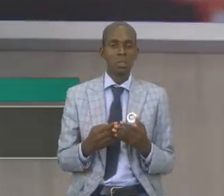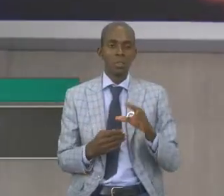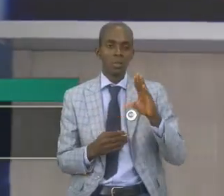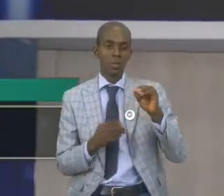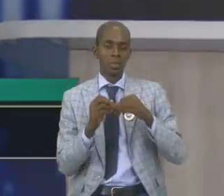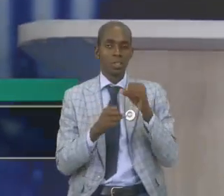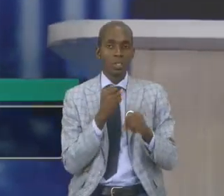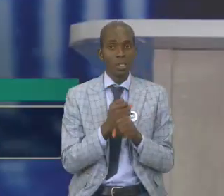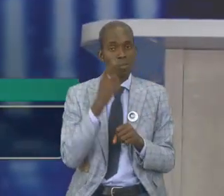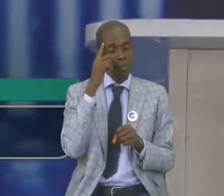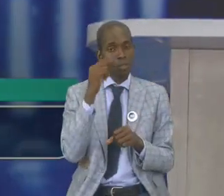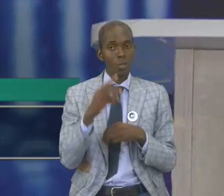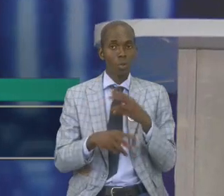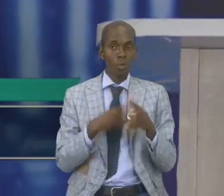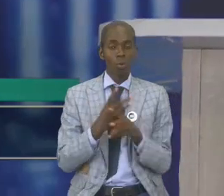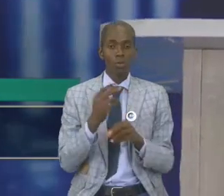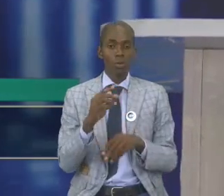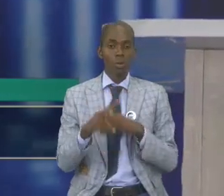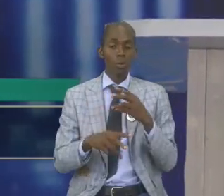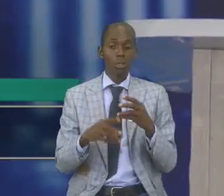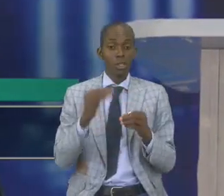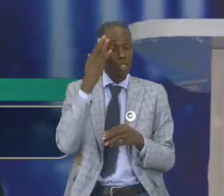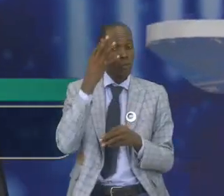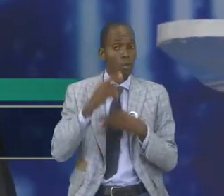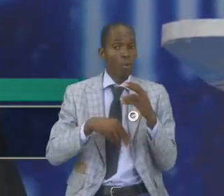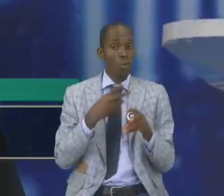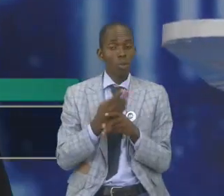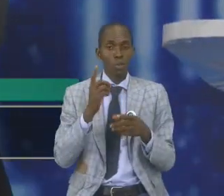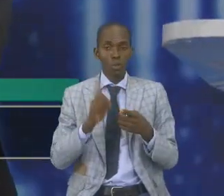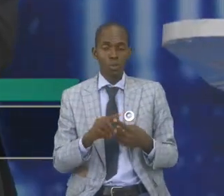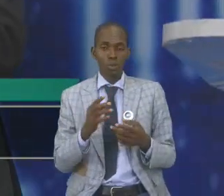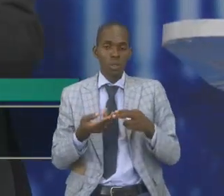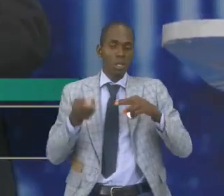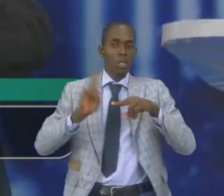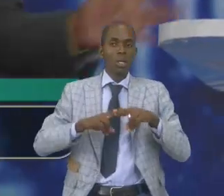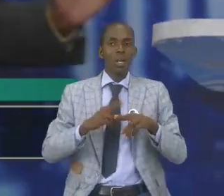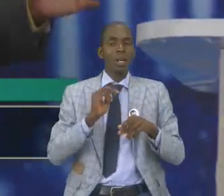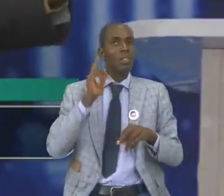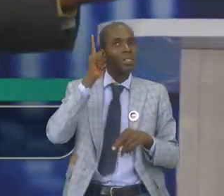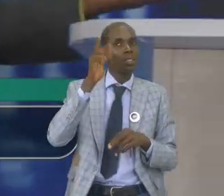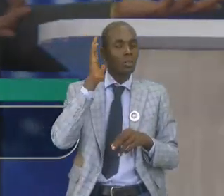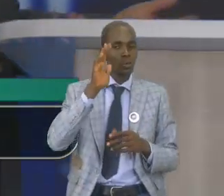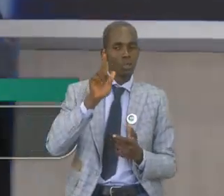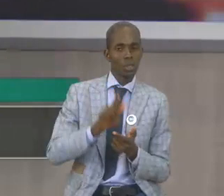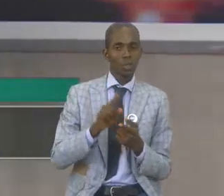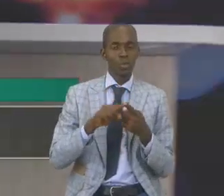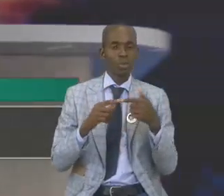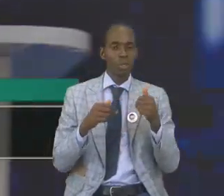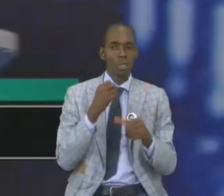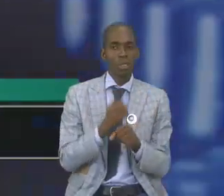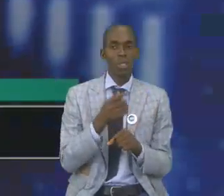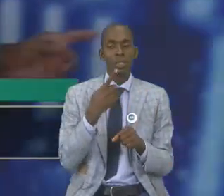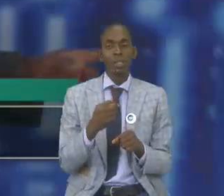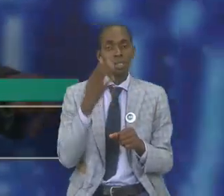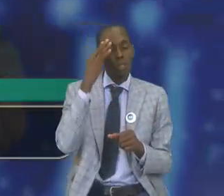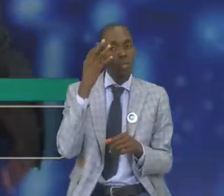knowledge of the world to double. And later, it will reduce to about 10 years. And in 10 years, the knowledge of the